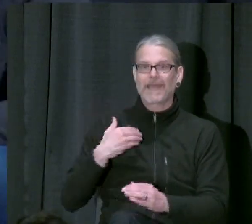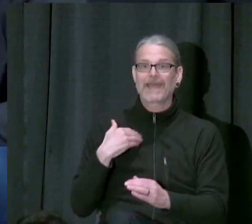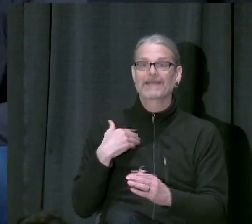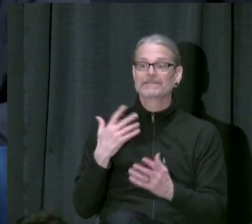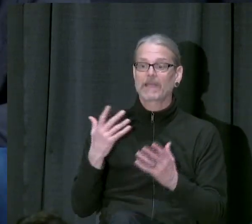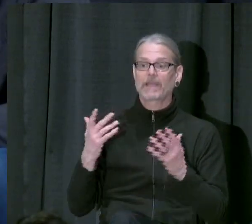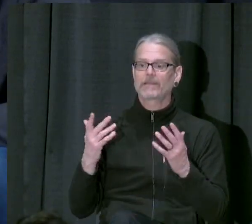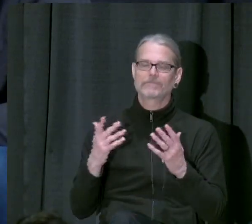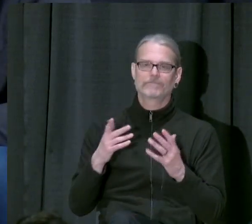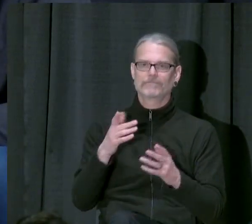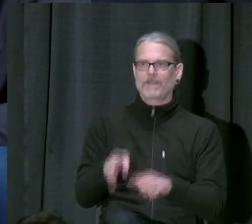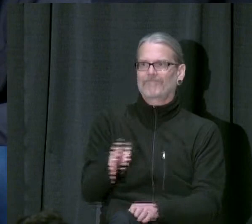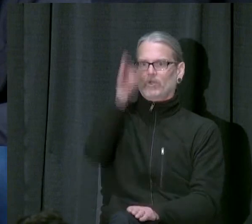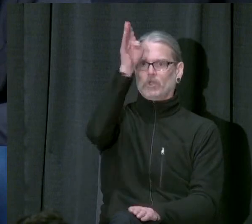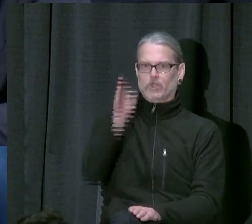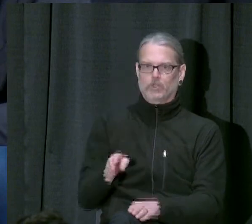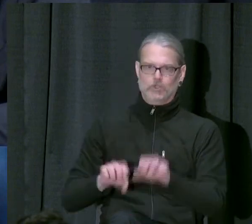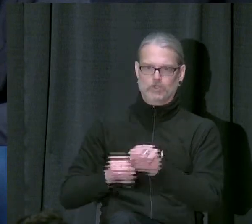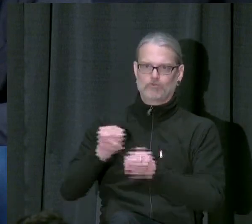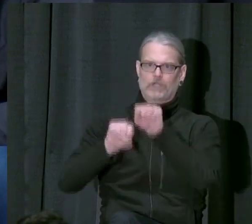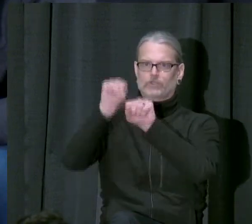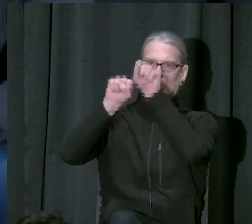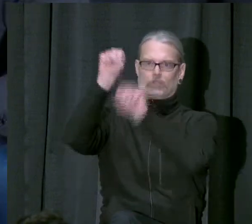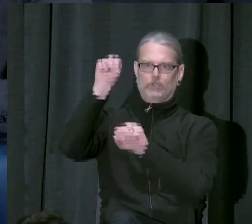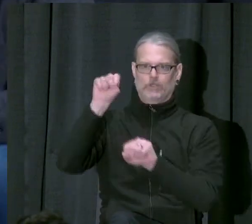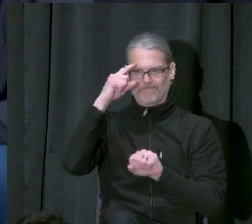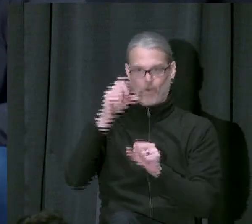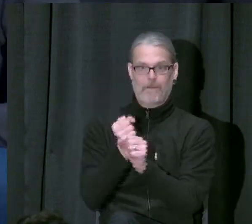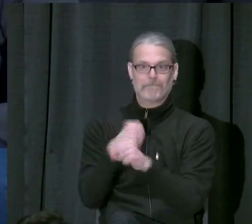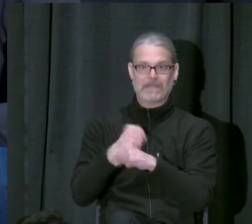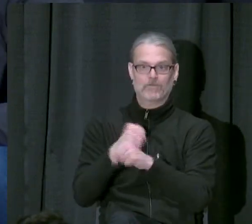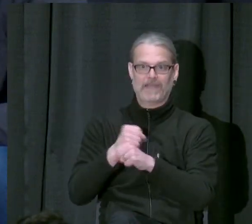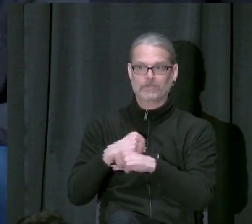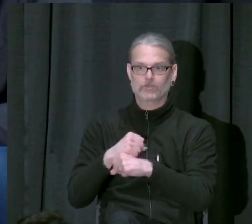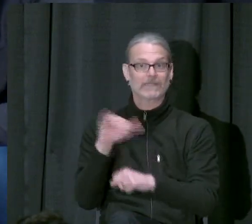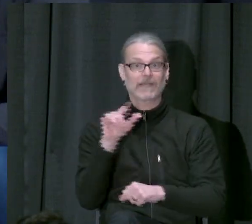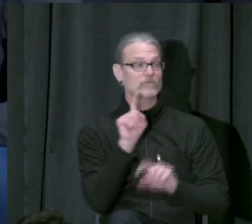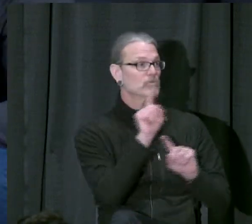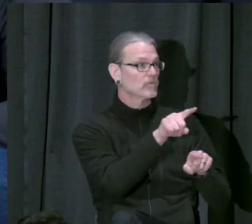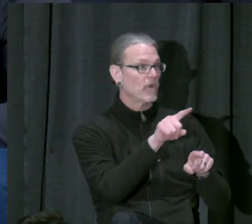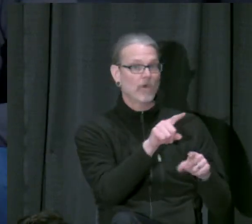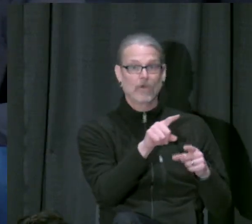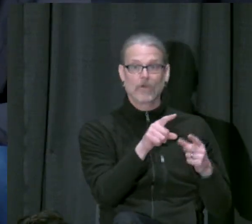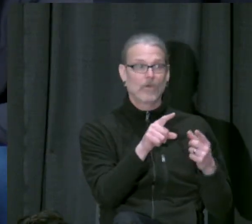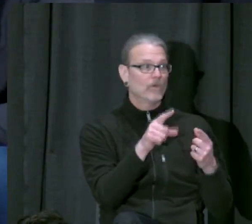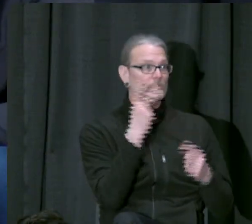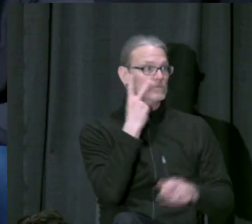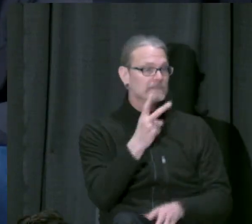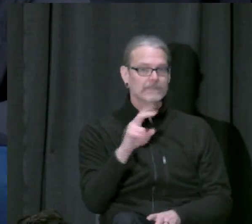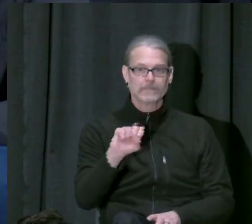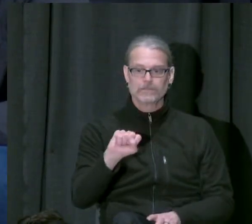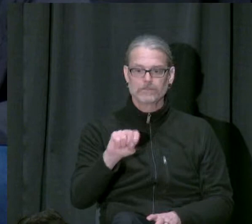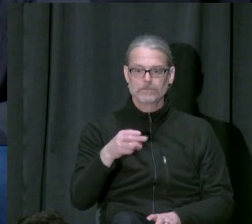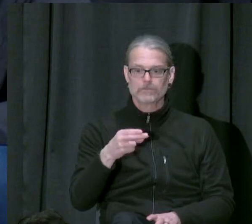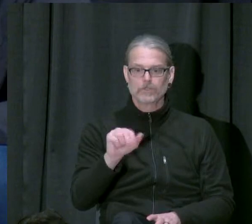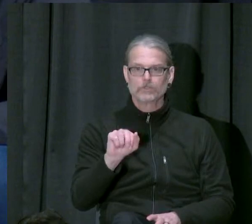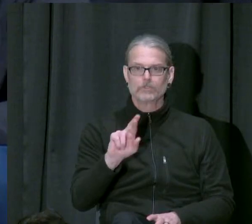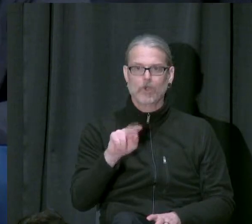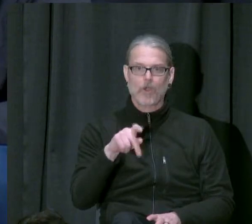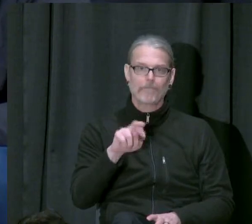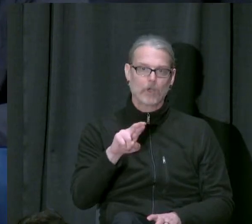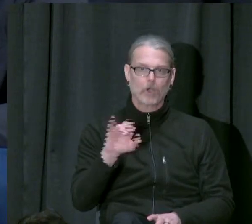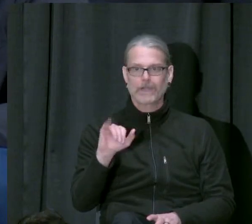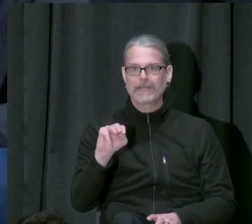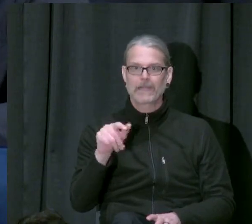for manufacturing. So they come out with a device that's something you would buy off the shelf or see at Sharper Image or something like that. So we have